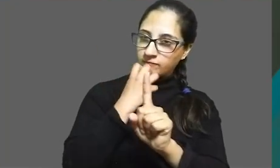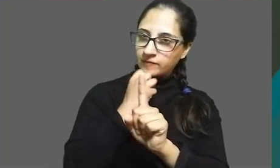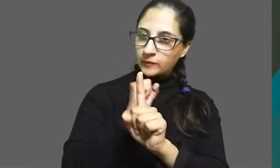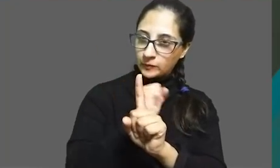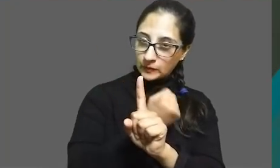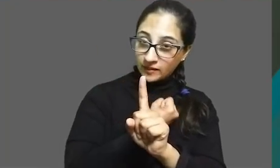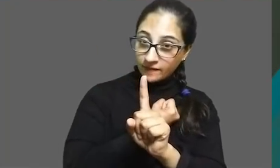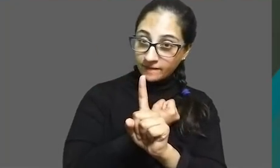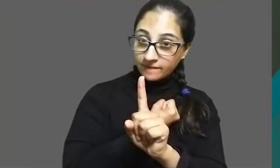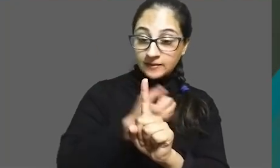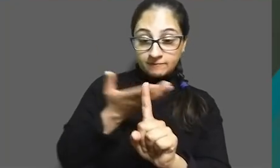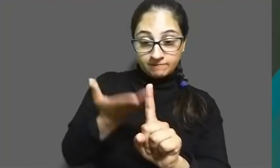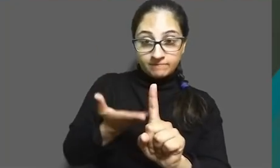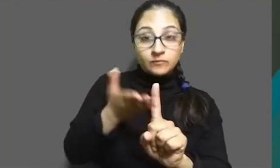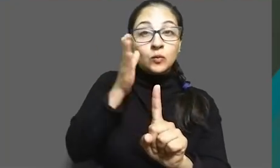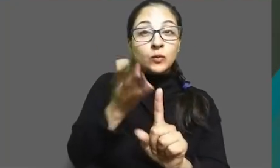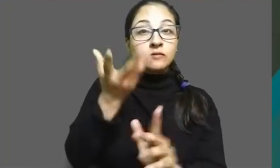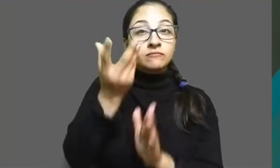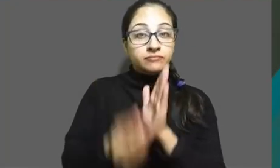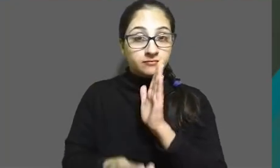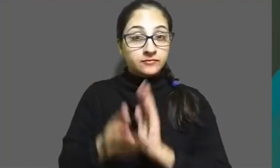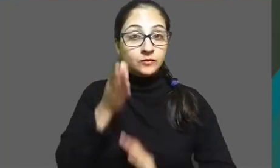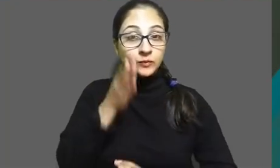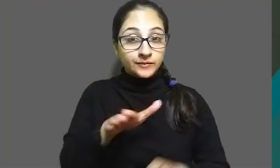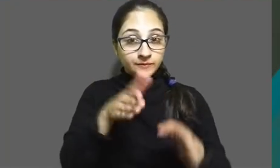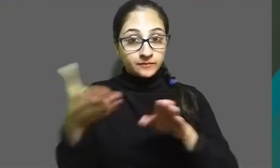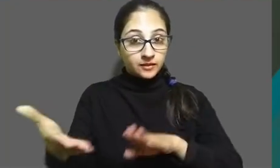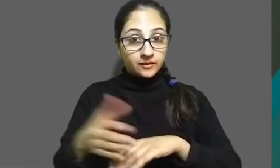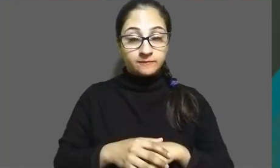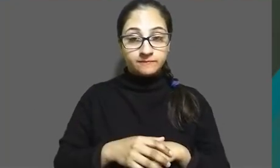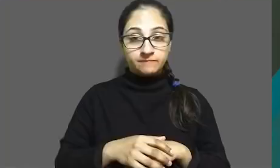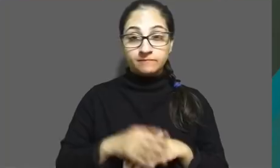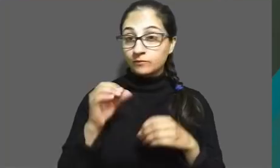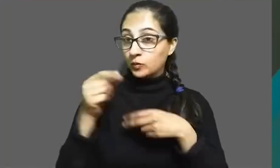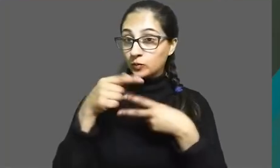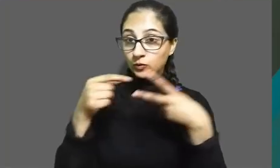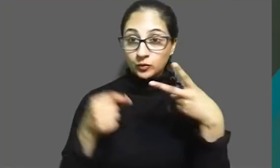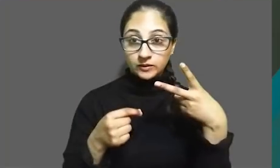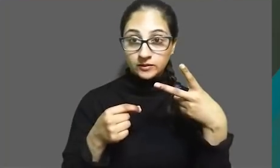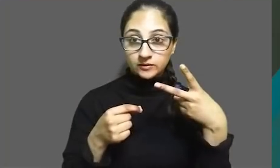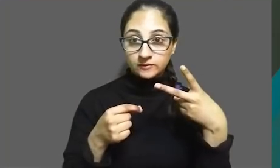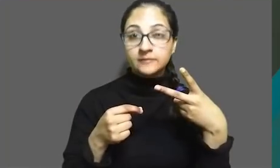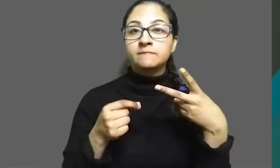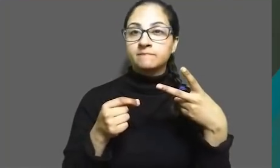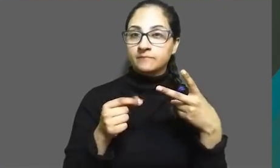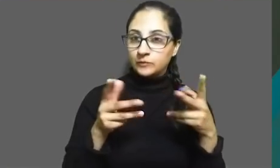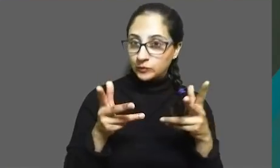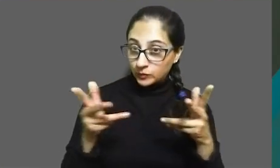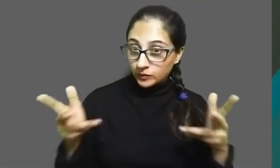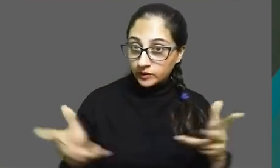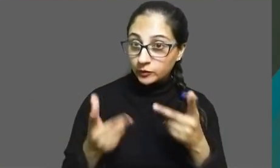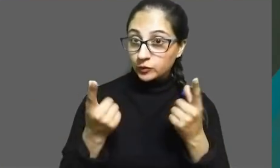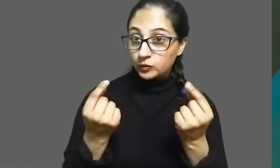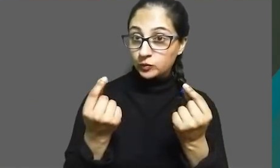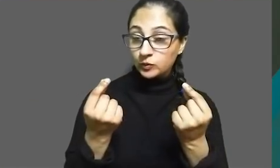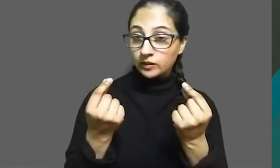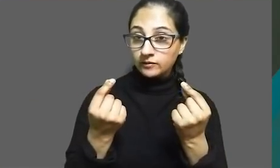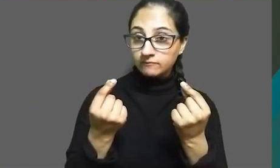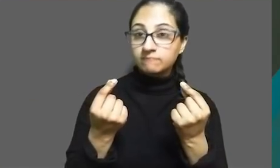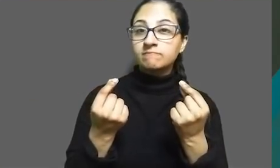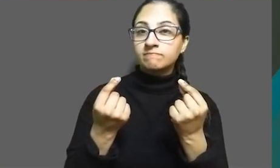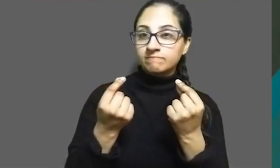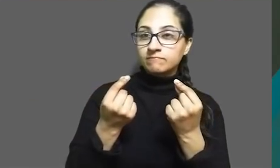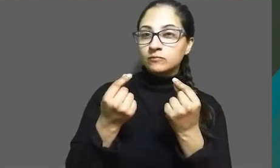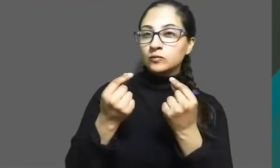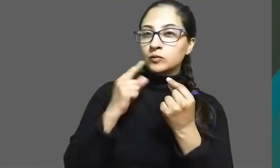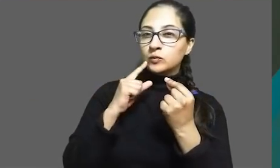Therefore, it is necessary for you to develop affection for someone who will be with you both in this